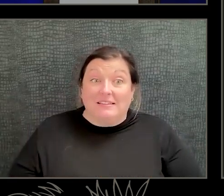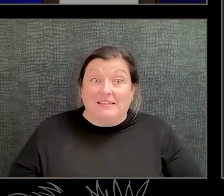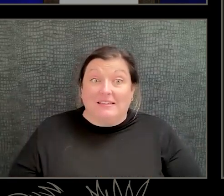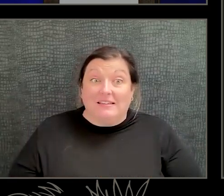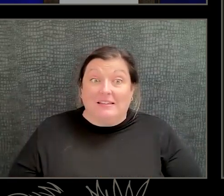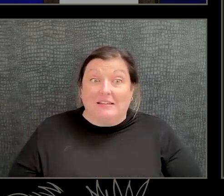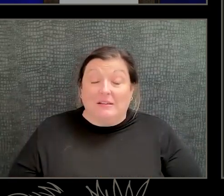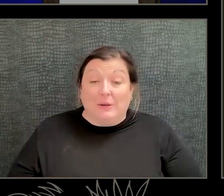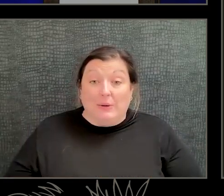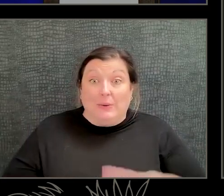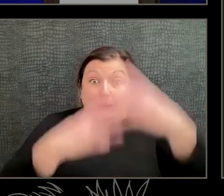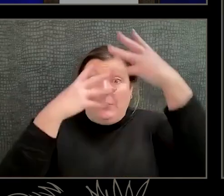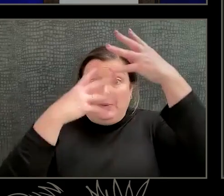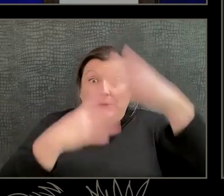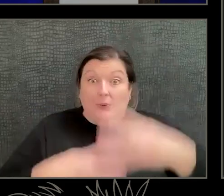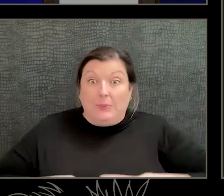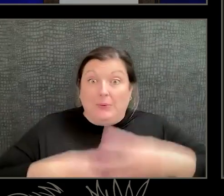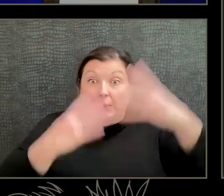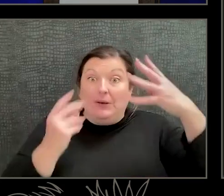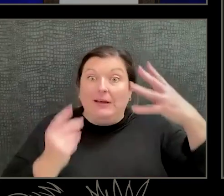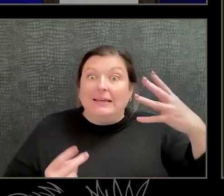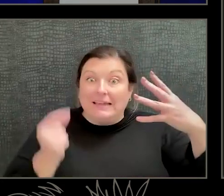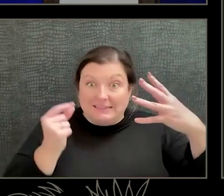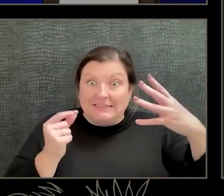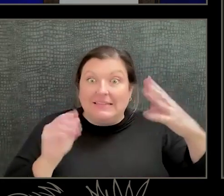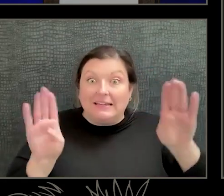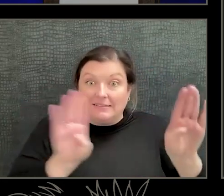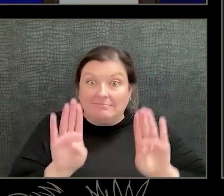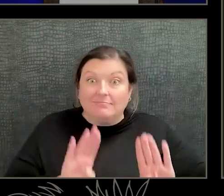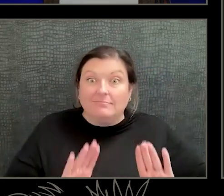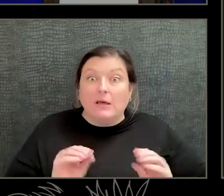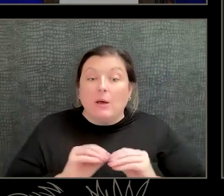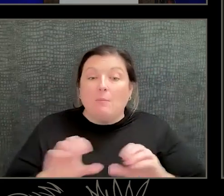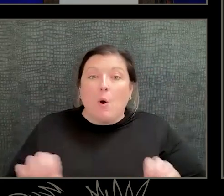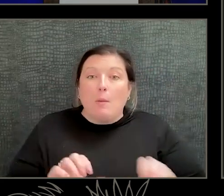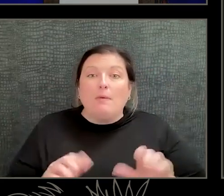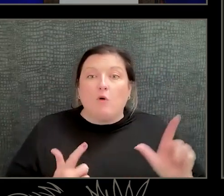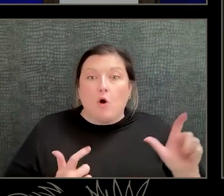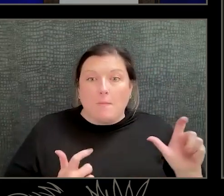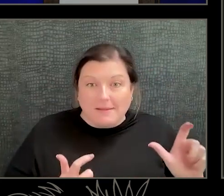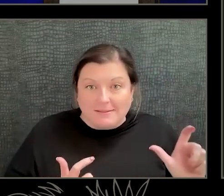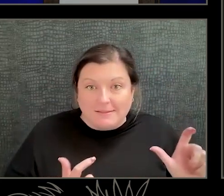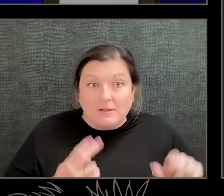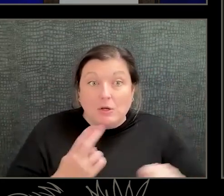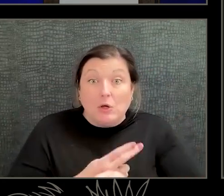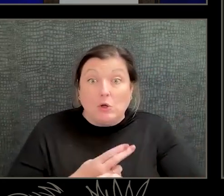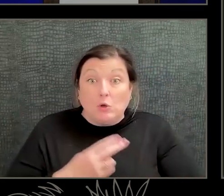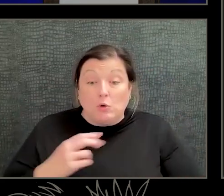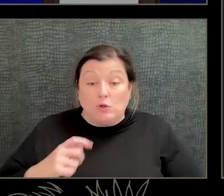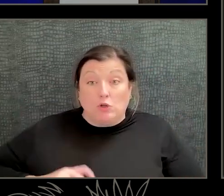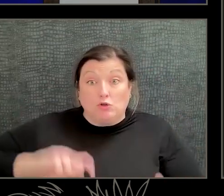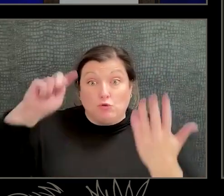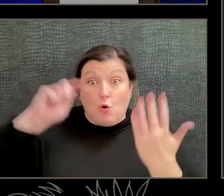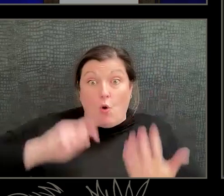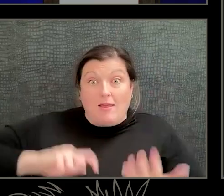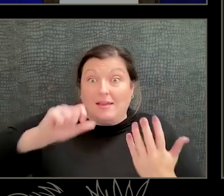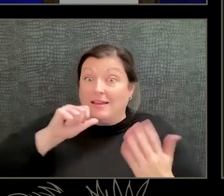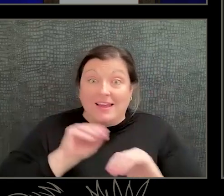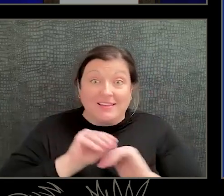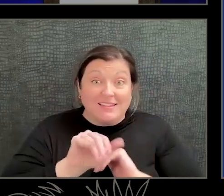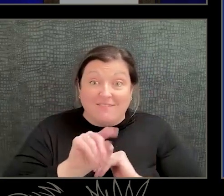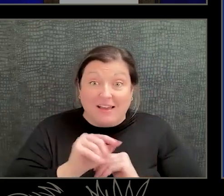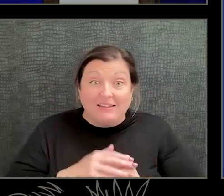it's a lot more instant than that. So the CSS version is actually more performant than the JavaScript version in that the user's scrolling speed doesn't really affect it.